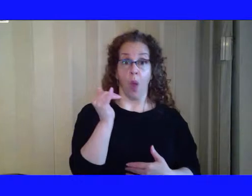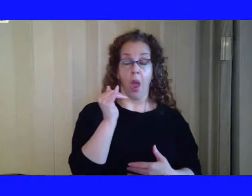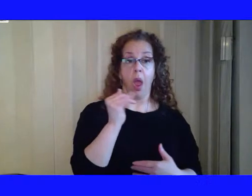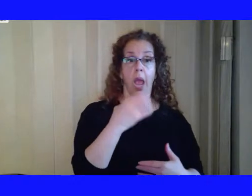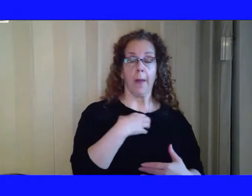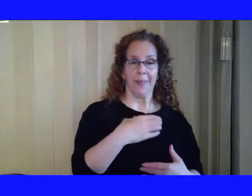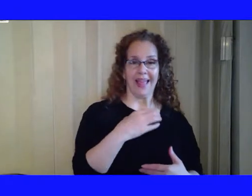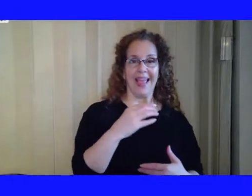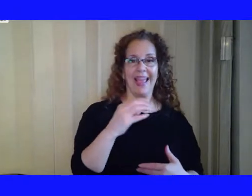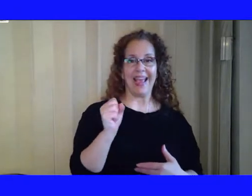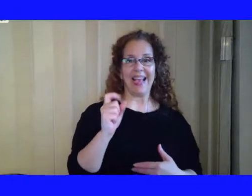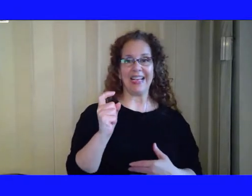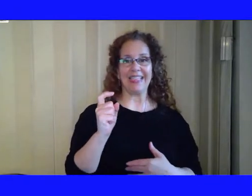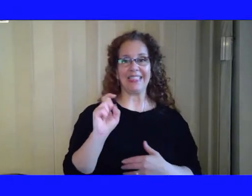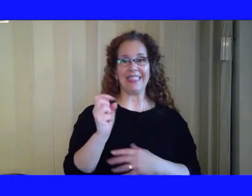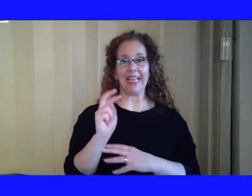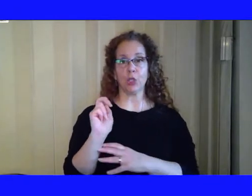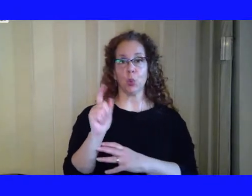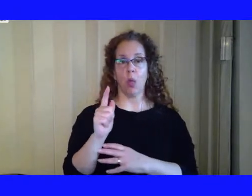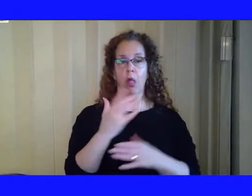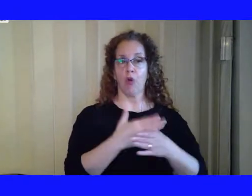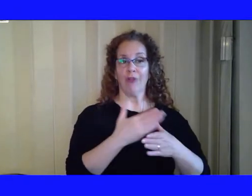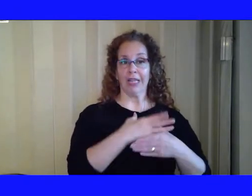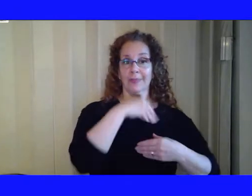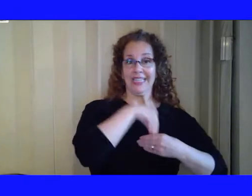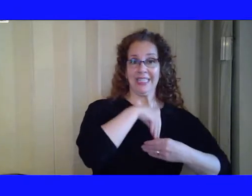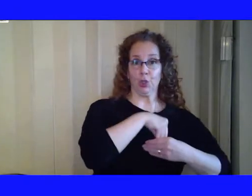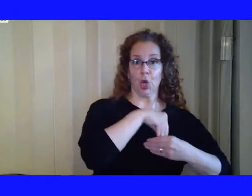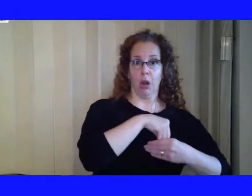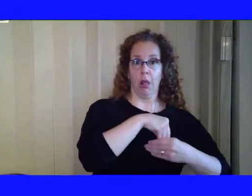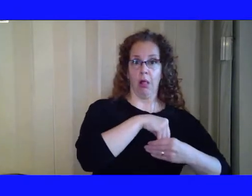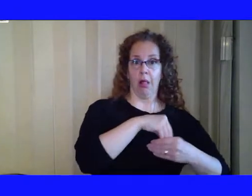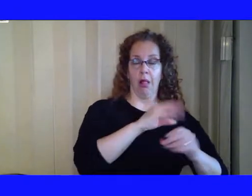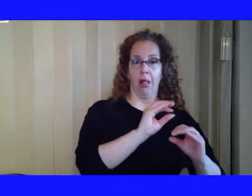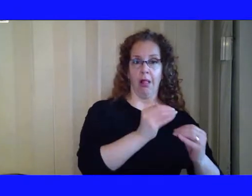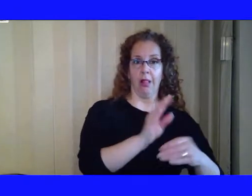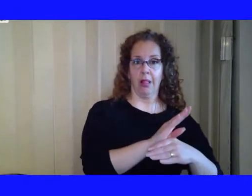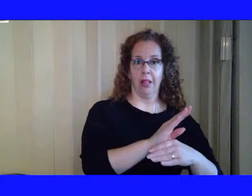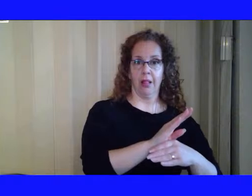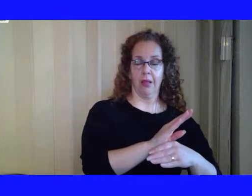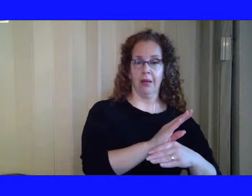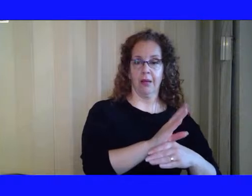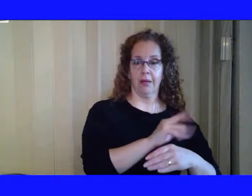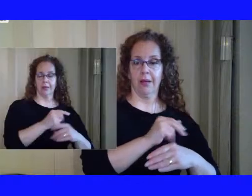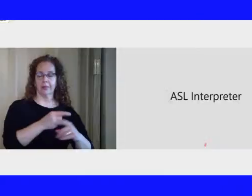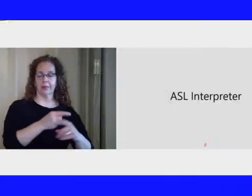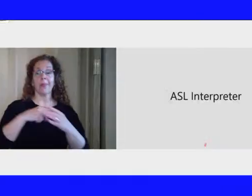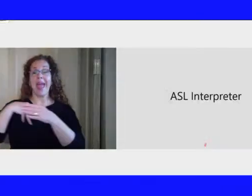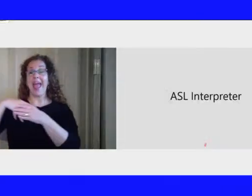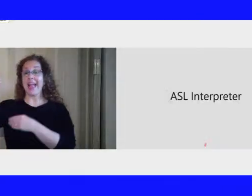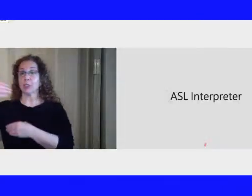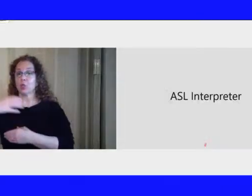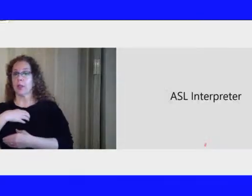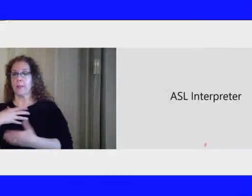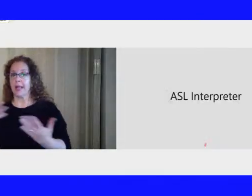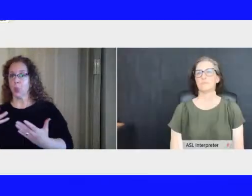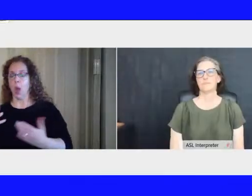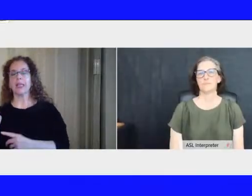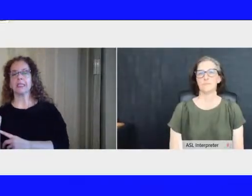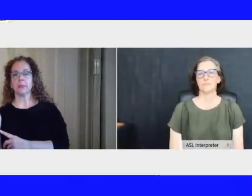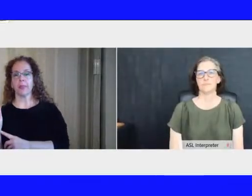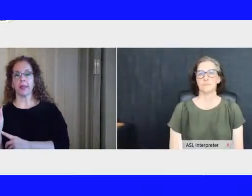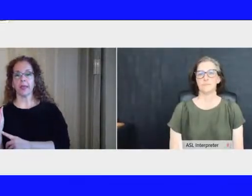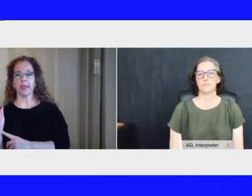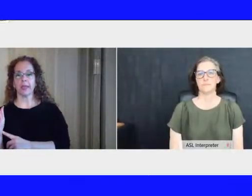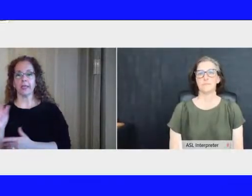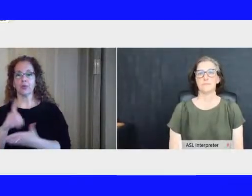disability discrimination complaints, before there's any denial of a disability, or excuse me, a reasonable accommodation request